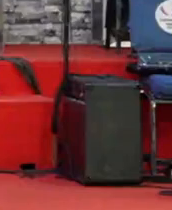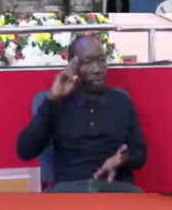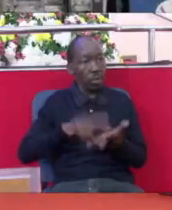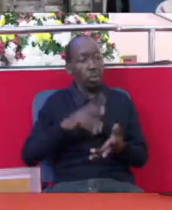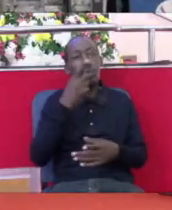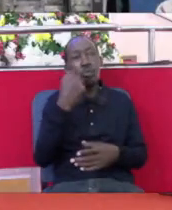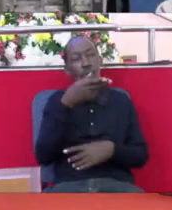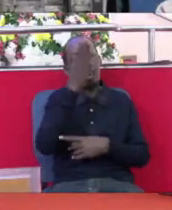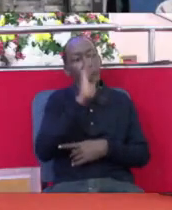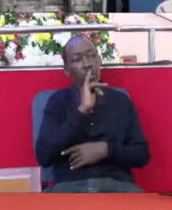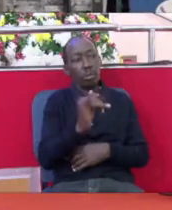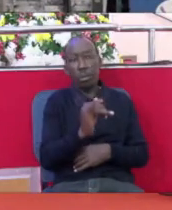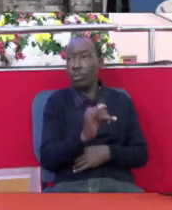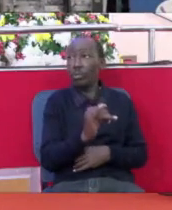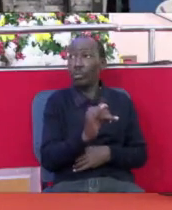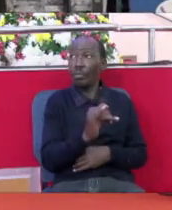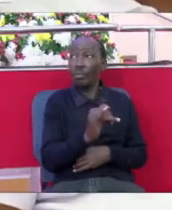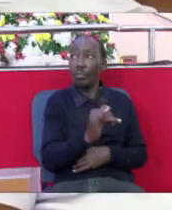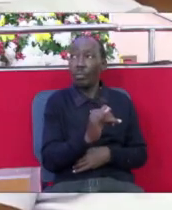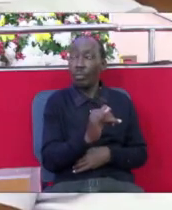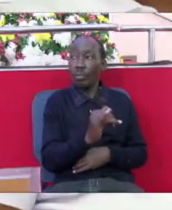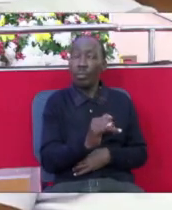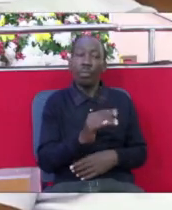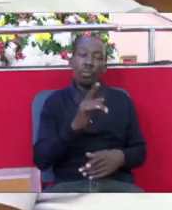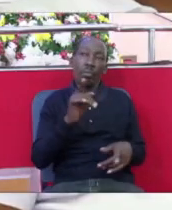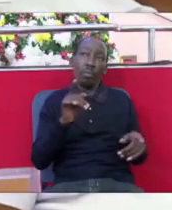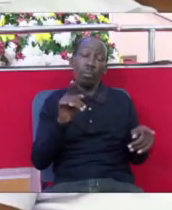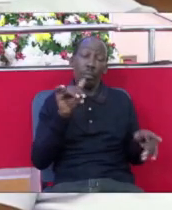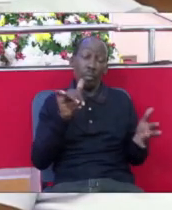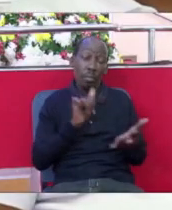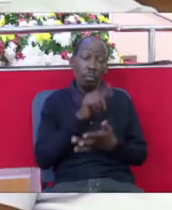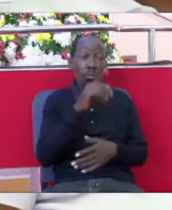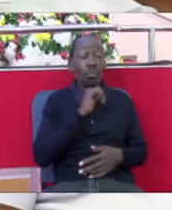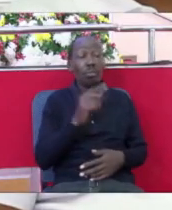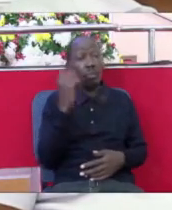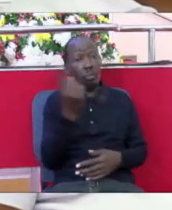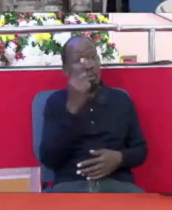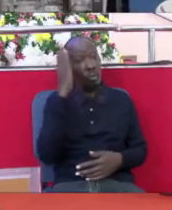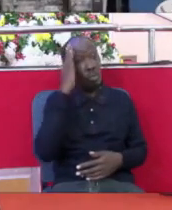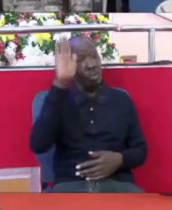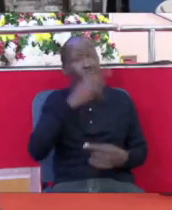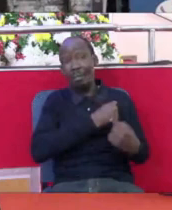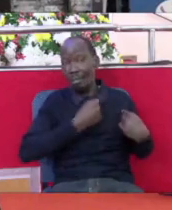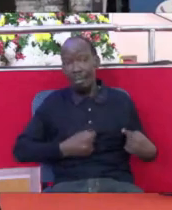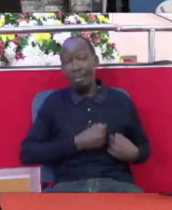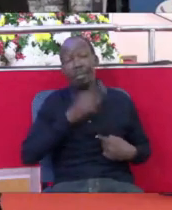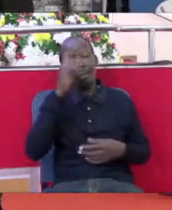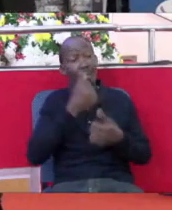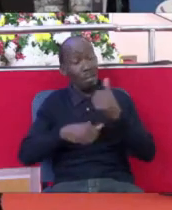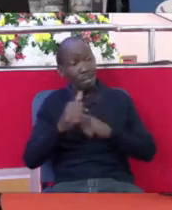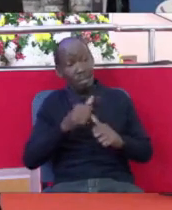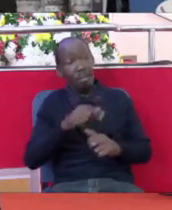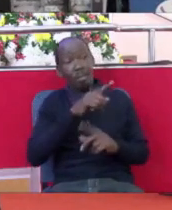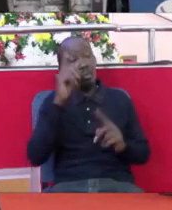God is. Upate ufunuo kwamba Mungu wetu ni nani. And that we will not only know his acts, ya kwamba hautajua tu matendo yake, but we'll